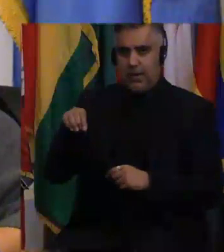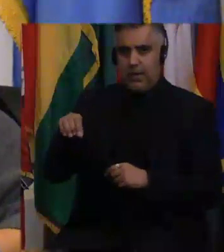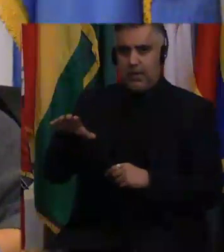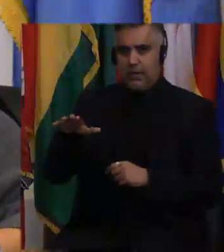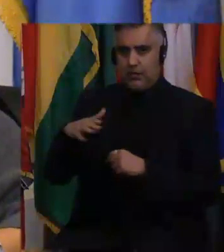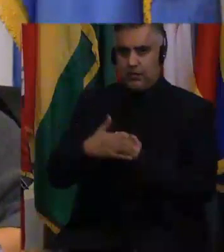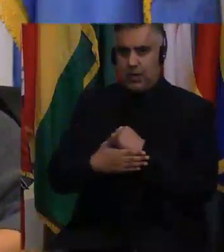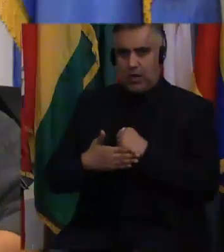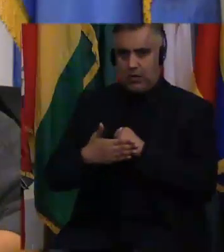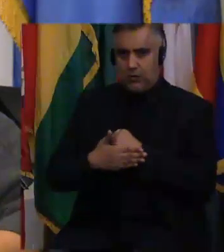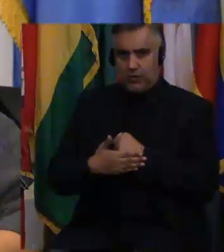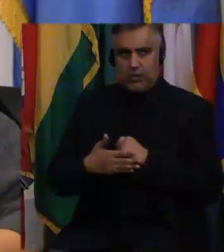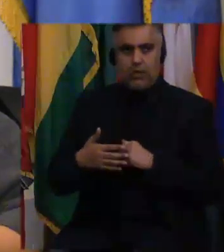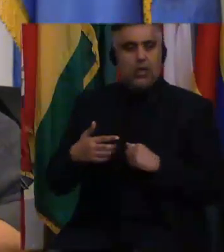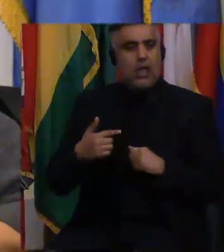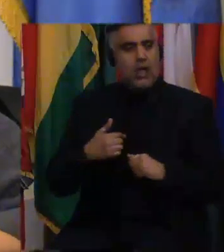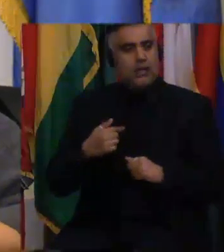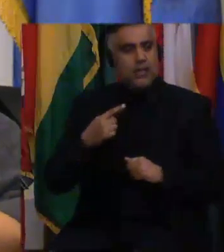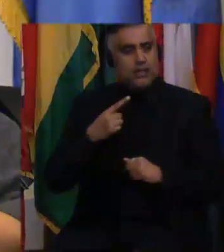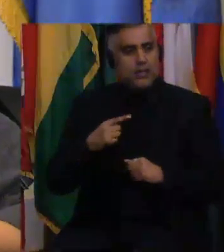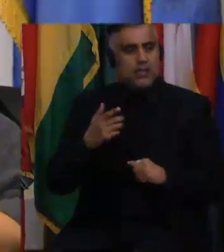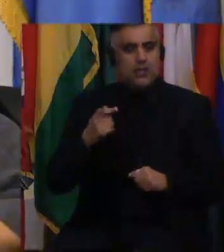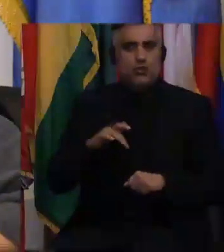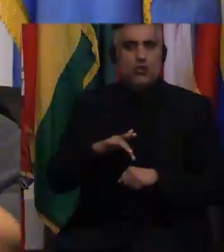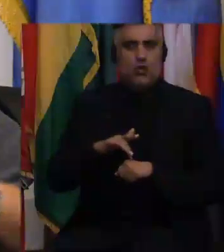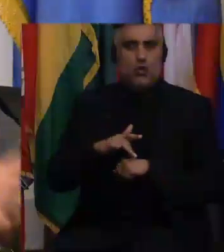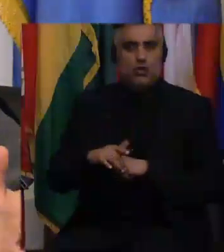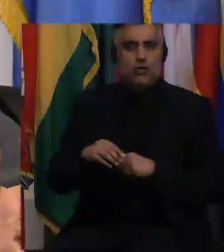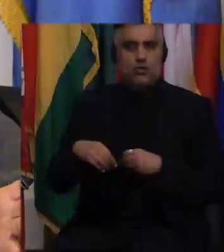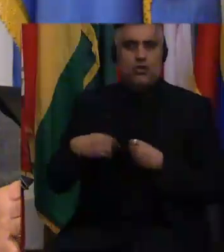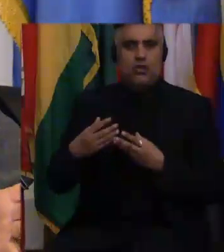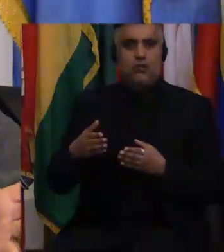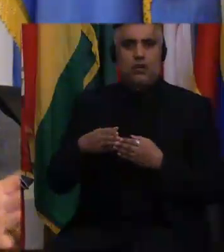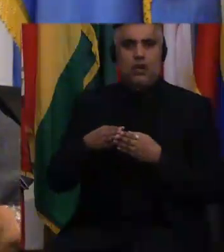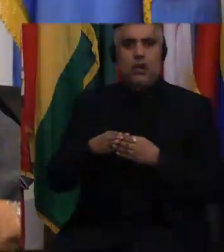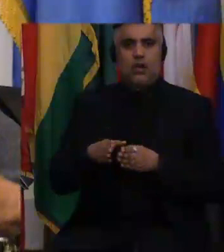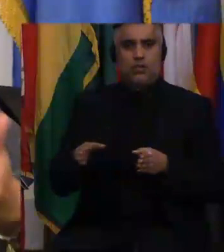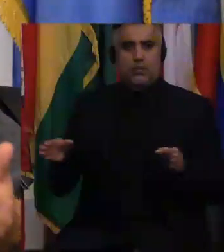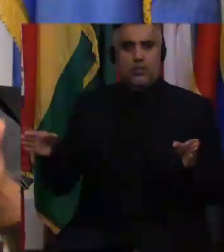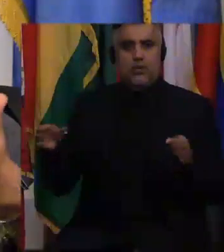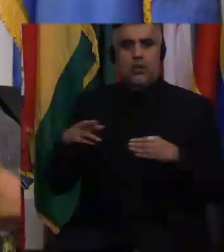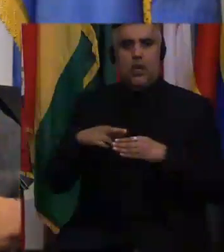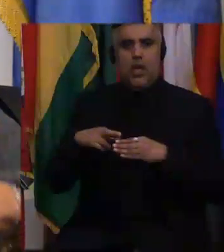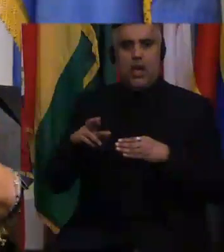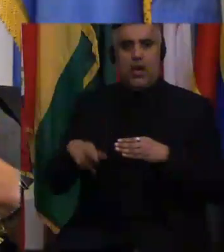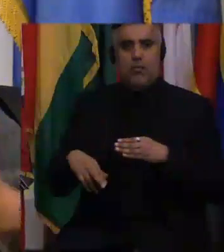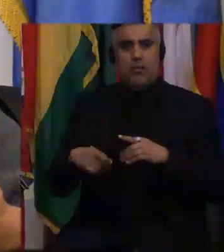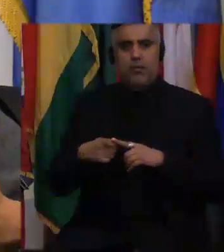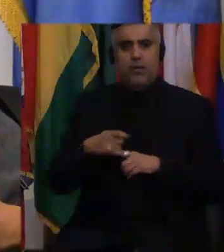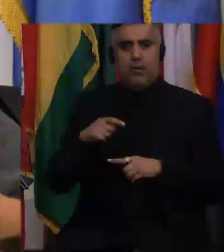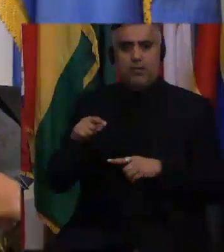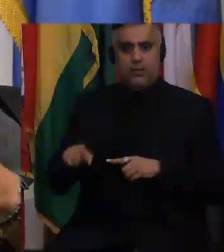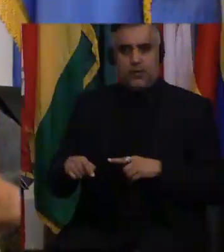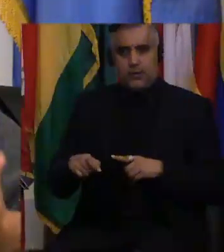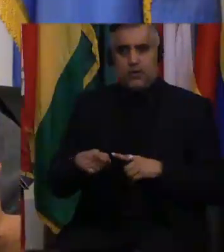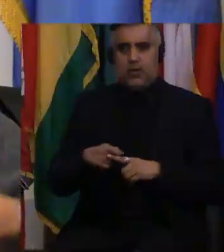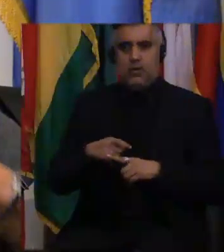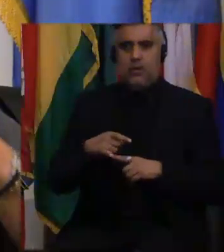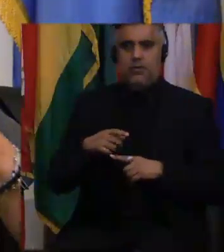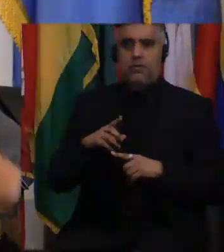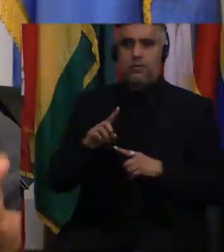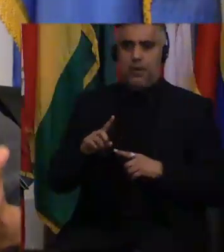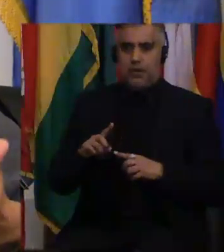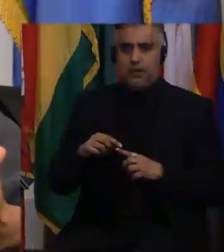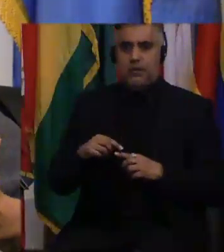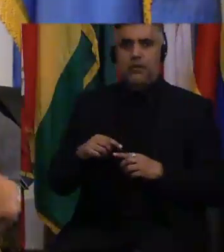particular country. It is, as I keep saying, too early to give a general output about this from Grevio experience,